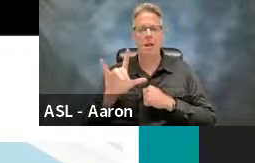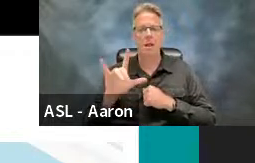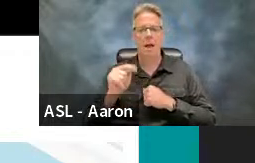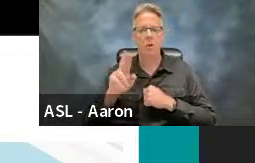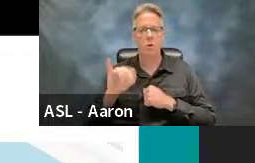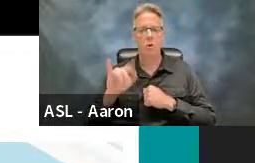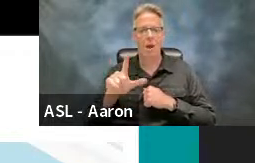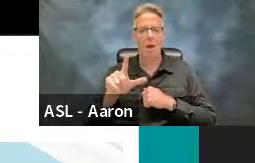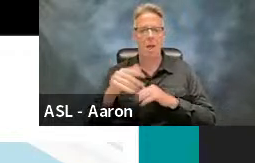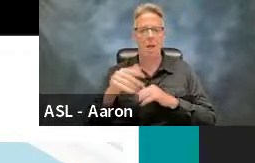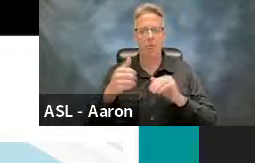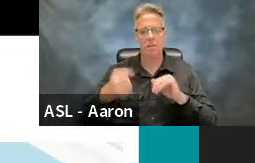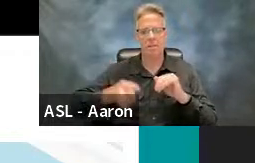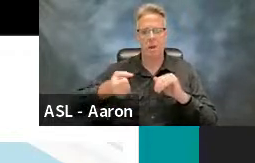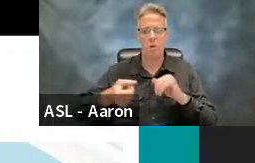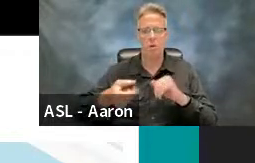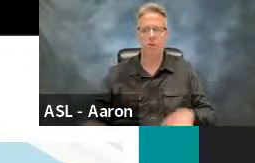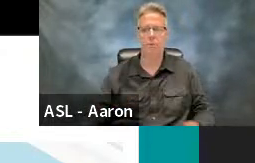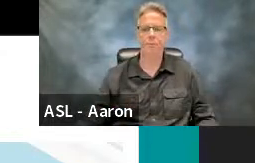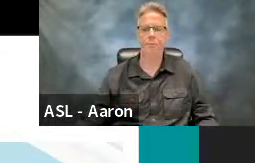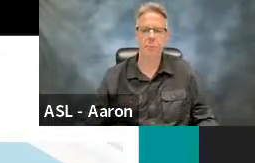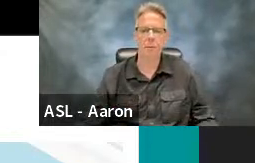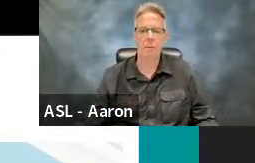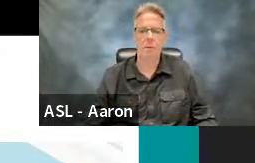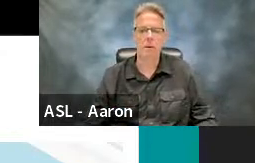under the southbound direction.